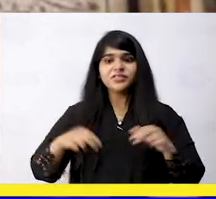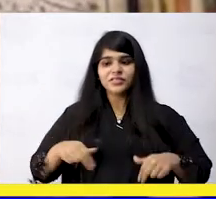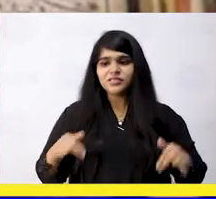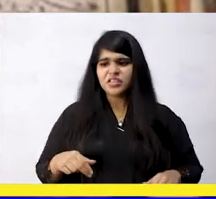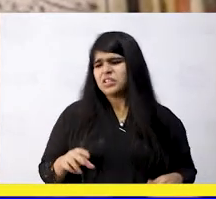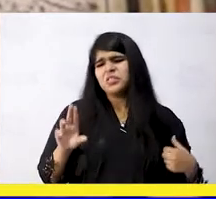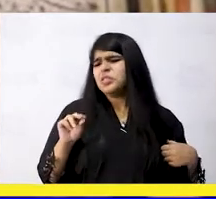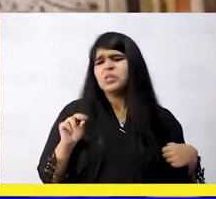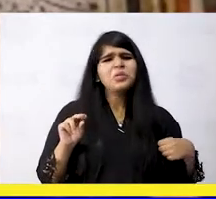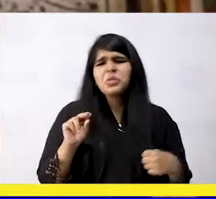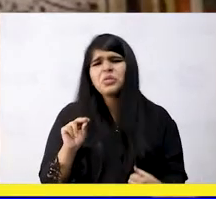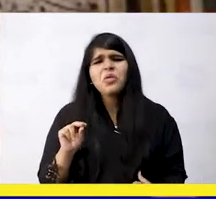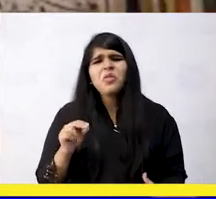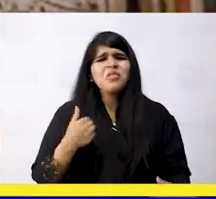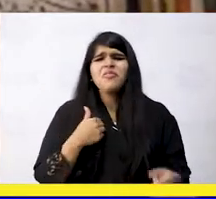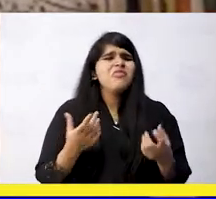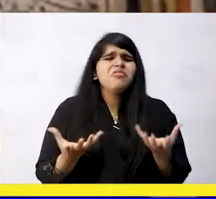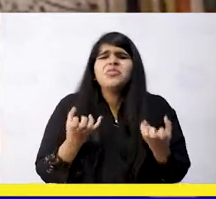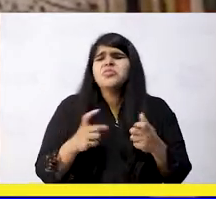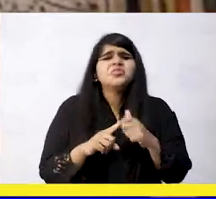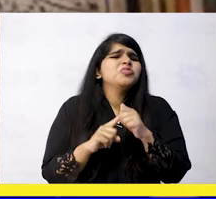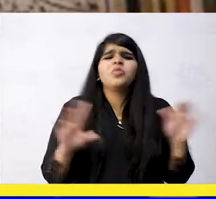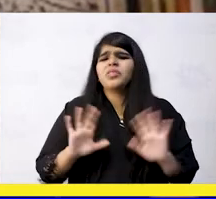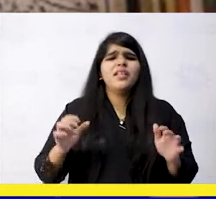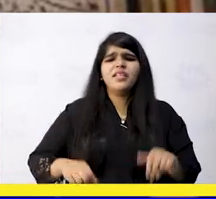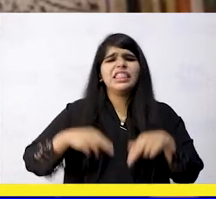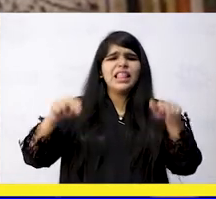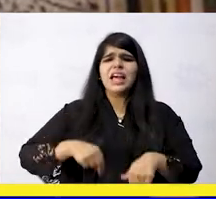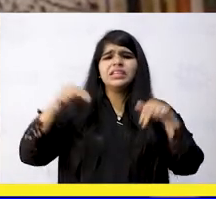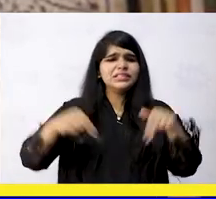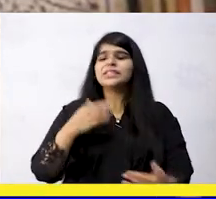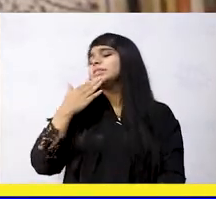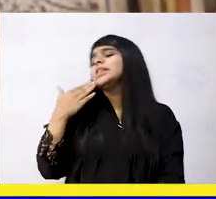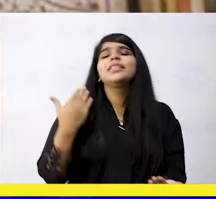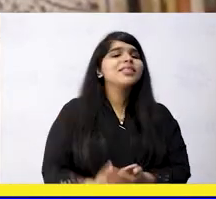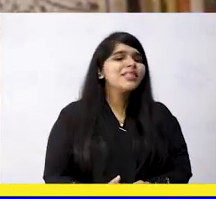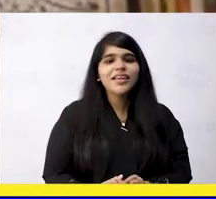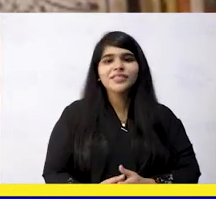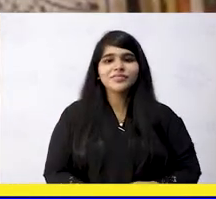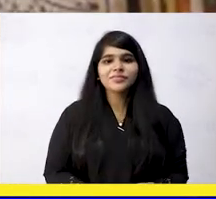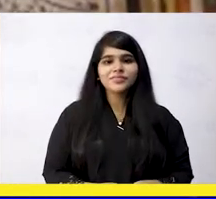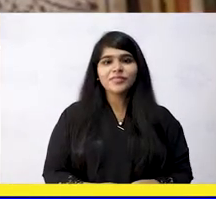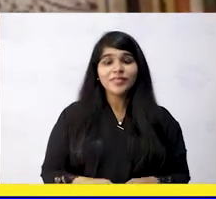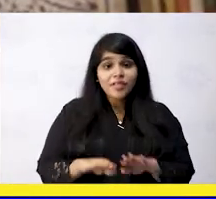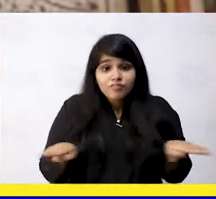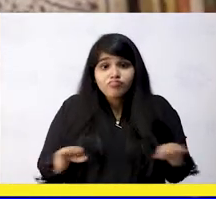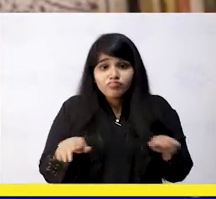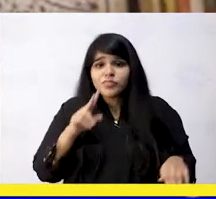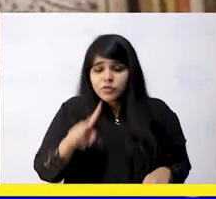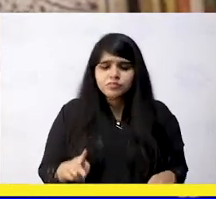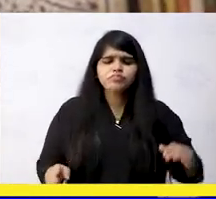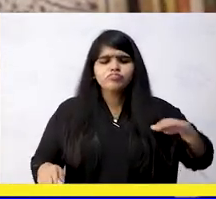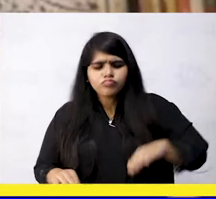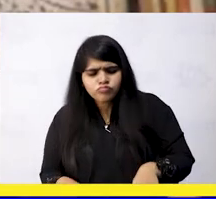faster." "No, I don't need to be faster, thank you very much," said the